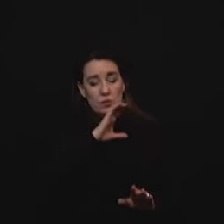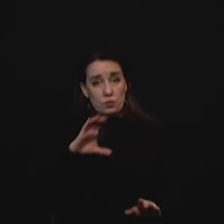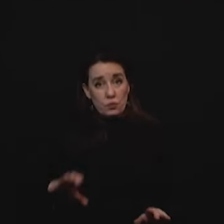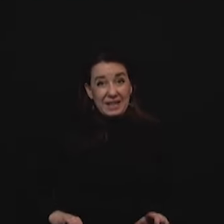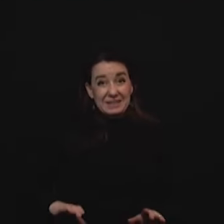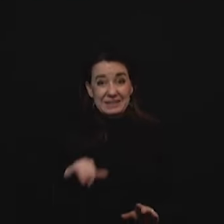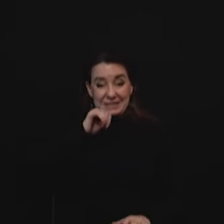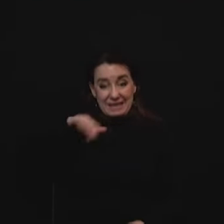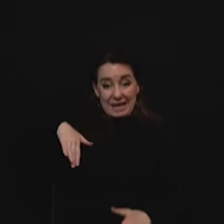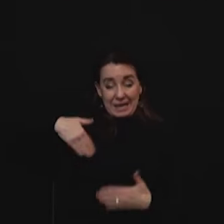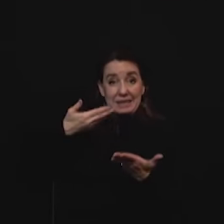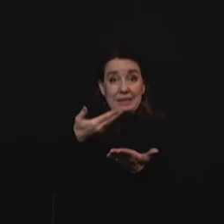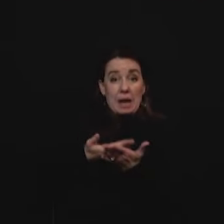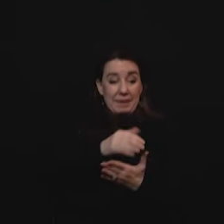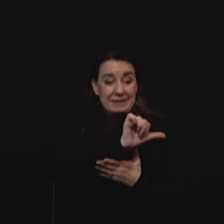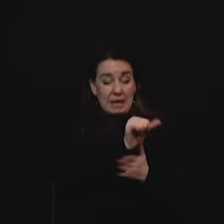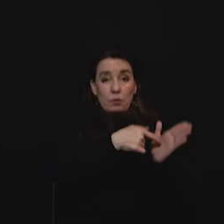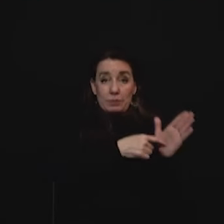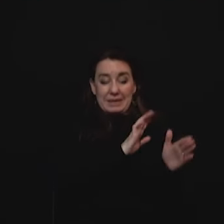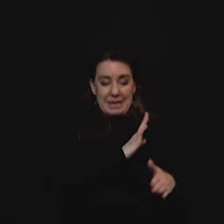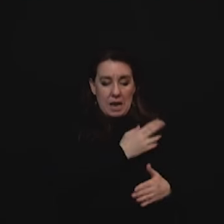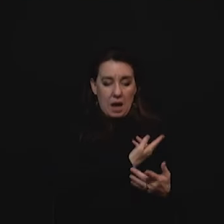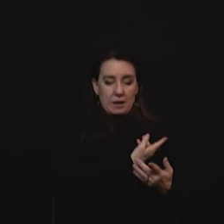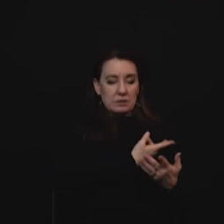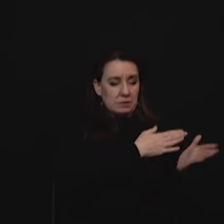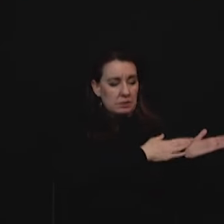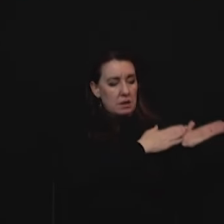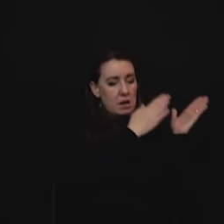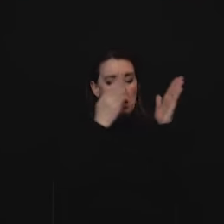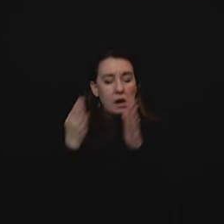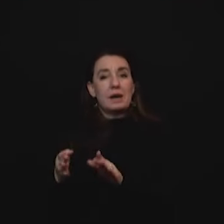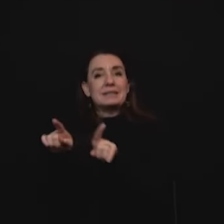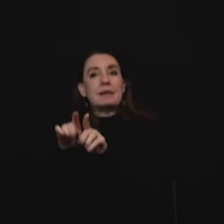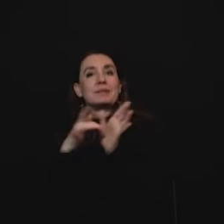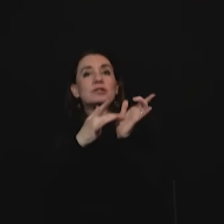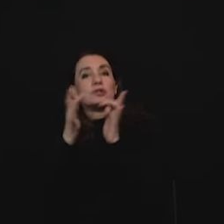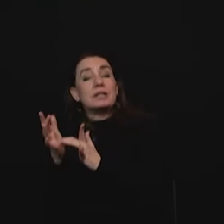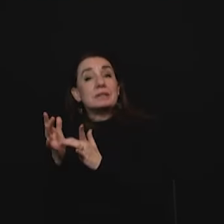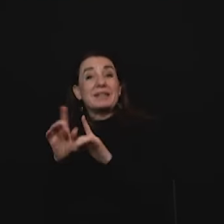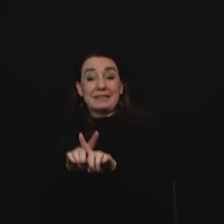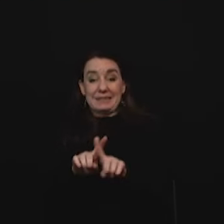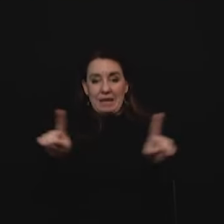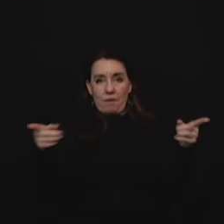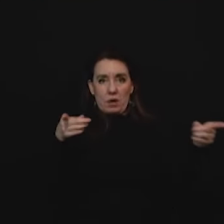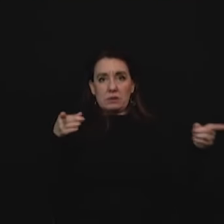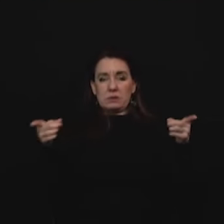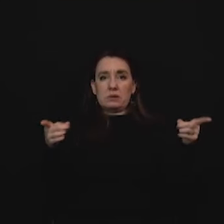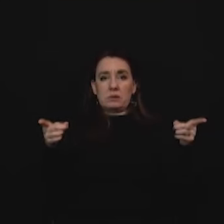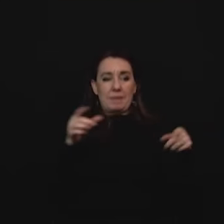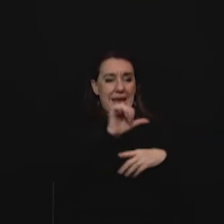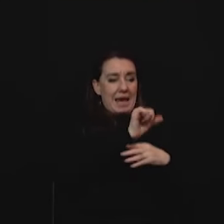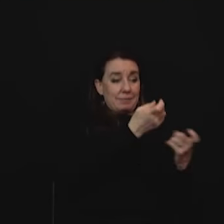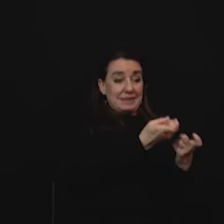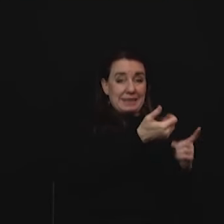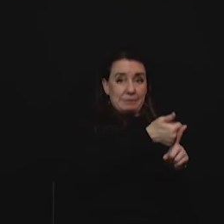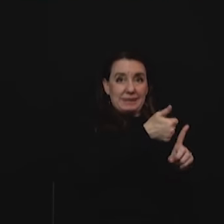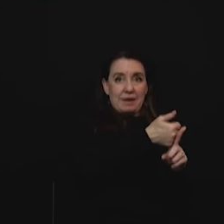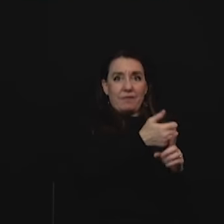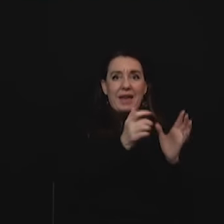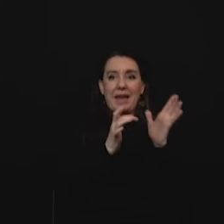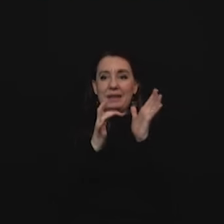is yet to come. As Adam represented us, so too does Jesus. But there's a great difference, Paul says, between Adam's sin and